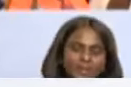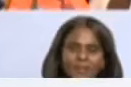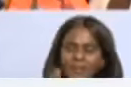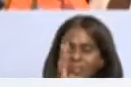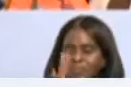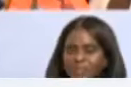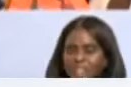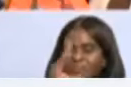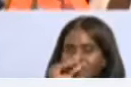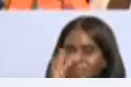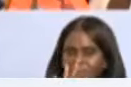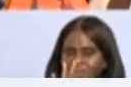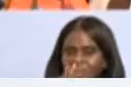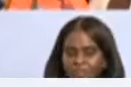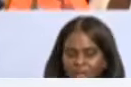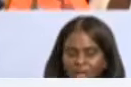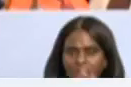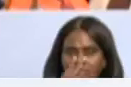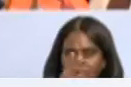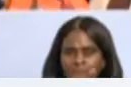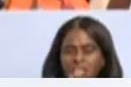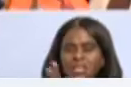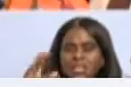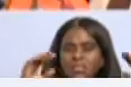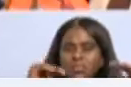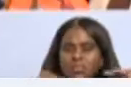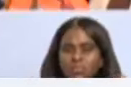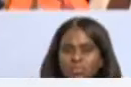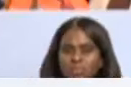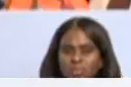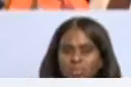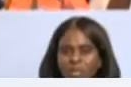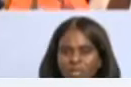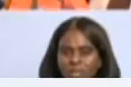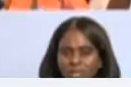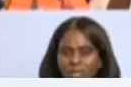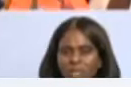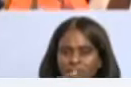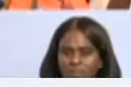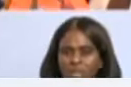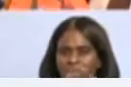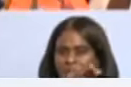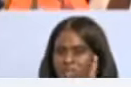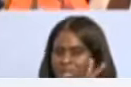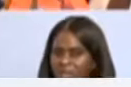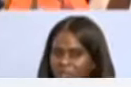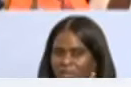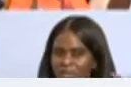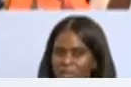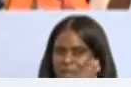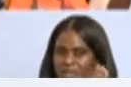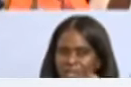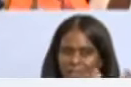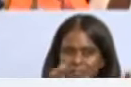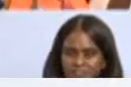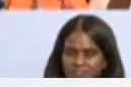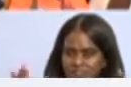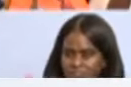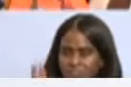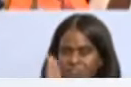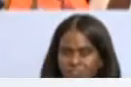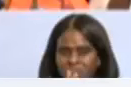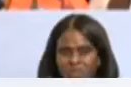Speaker, we have noticed a slowdown in the uptake of CDF in certain constituencies, which appears